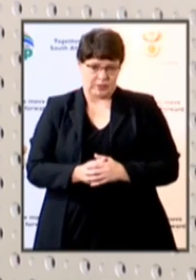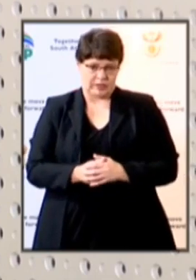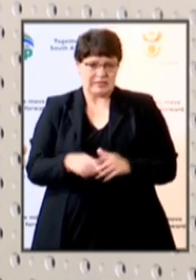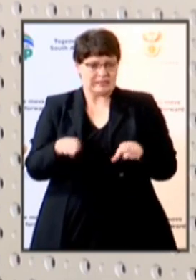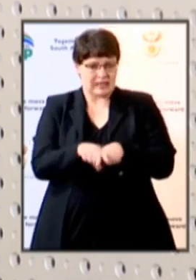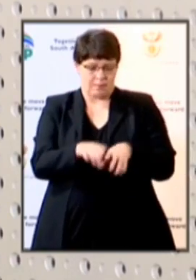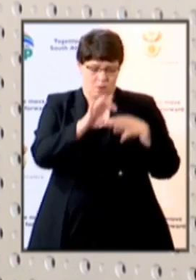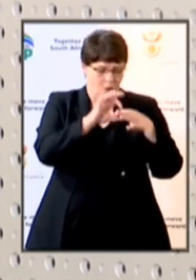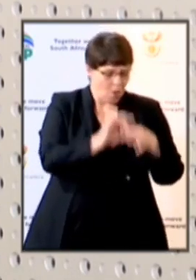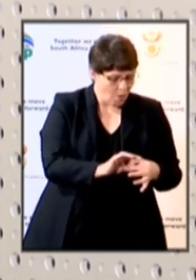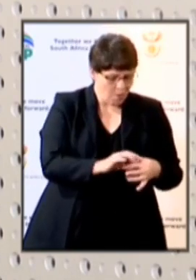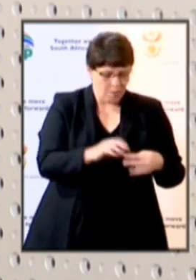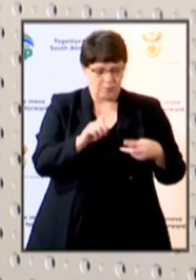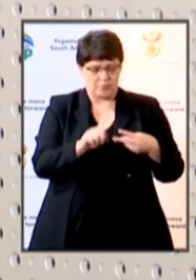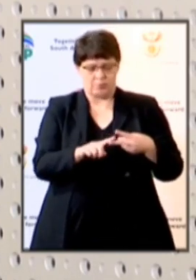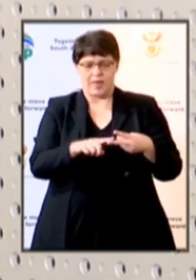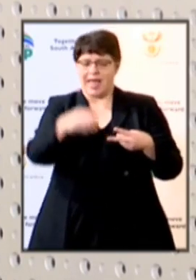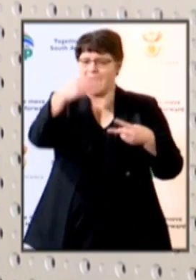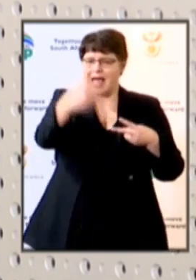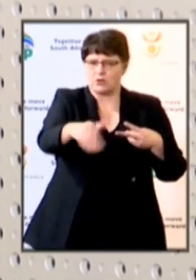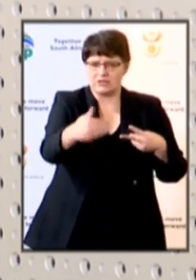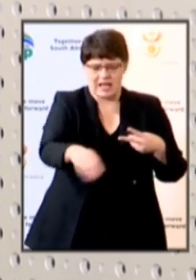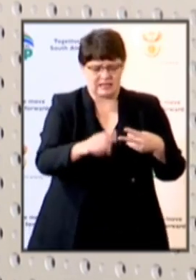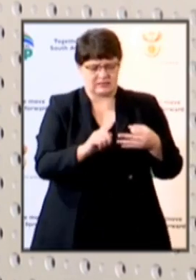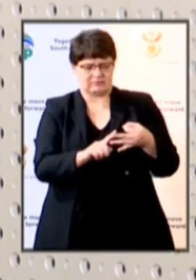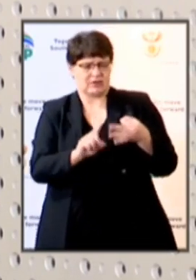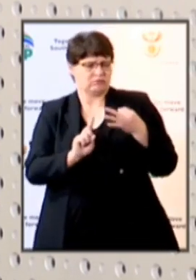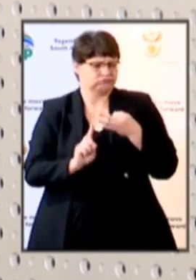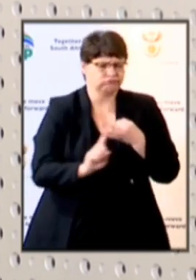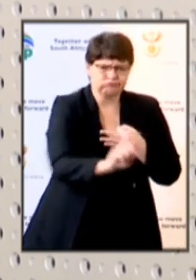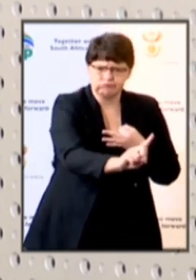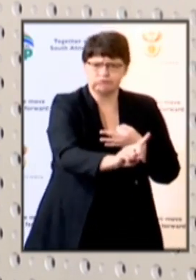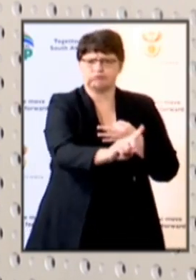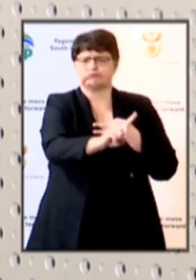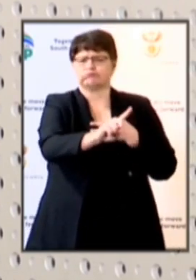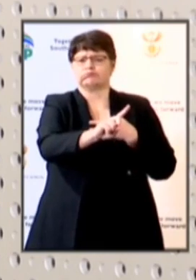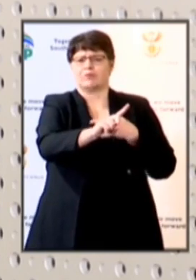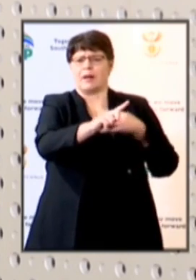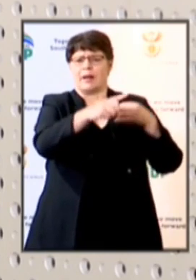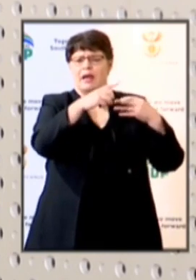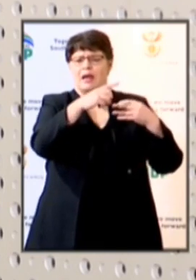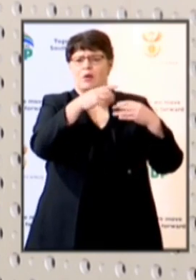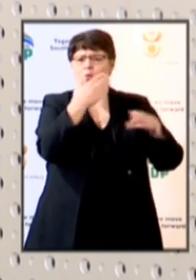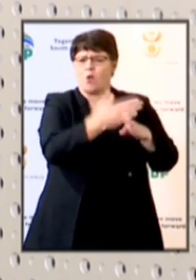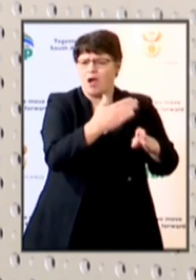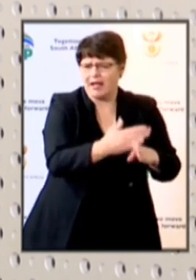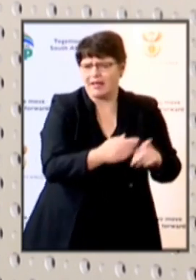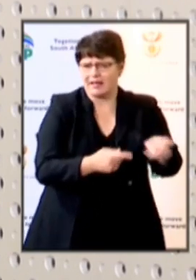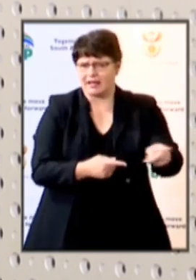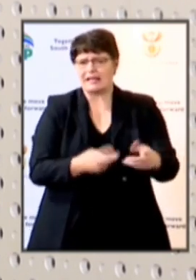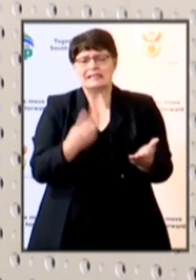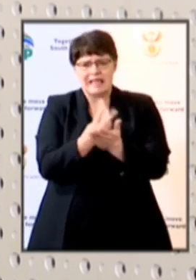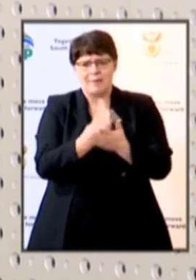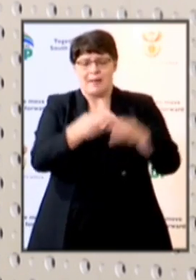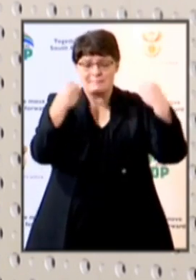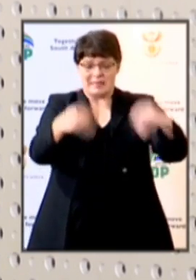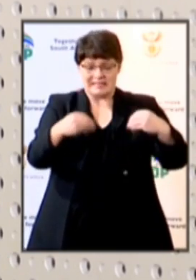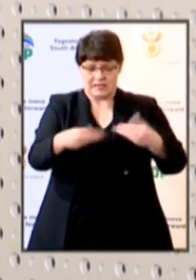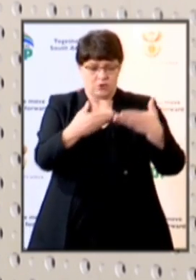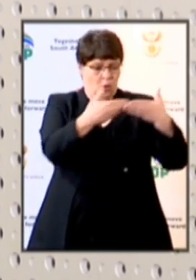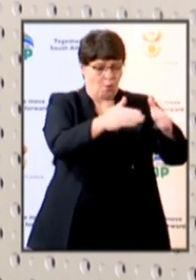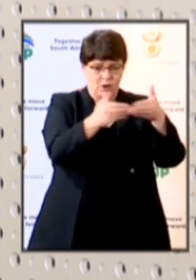outside, at work, even those companies that are going to open, they must